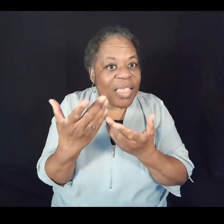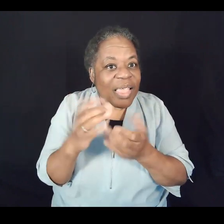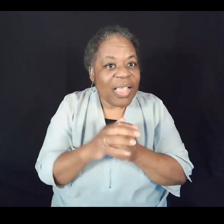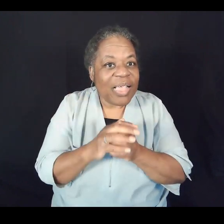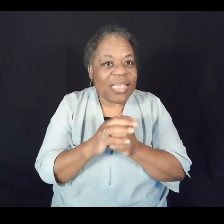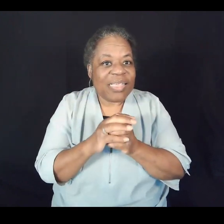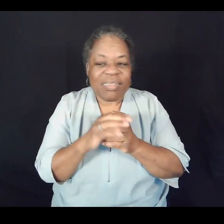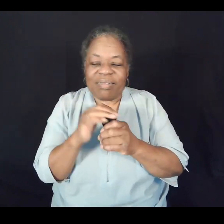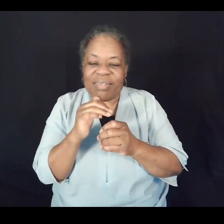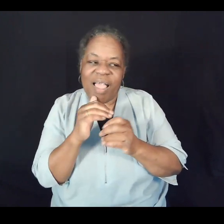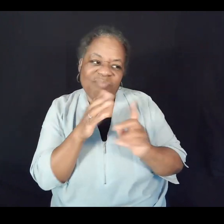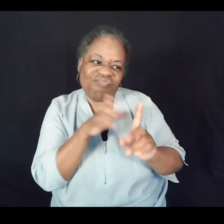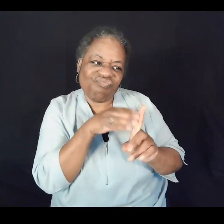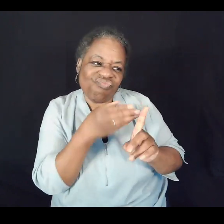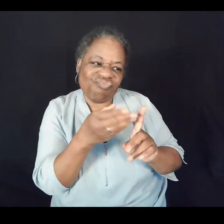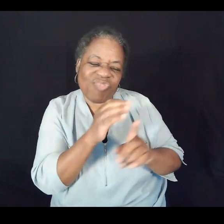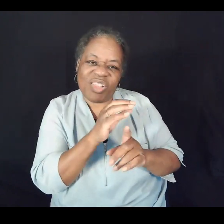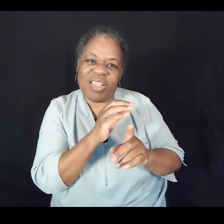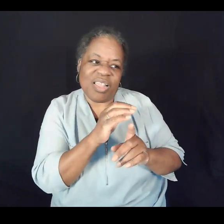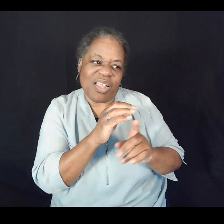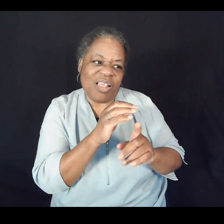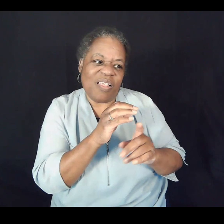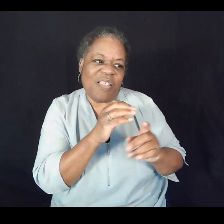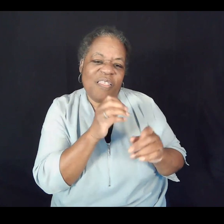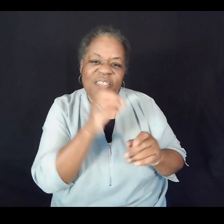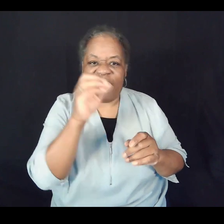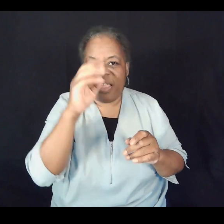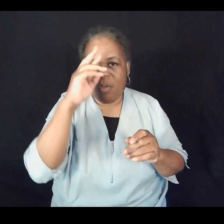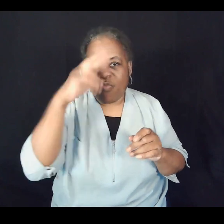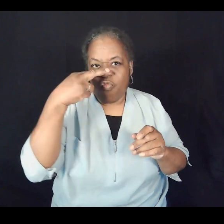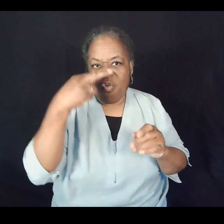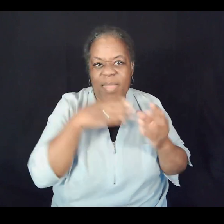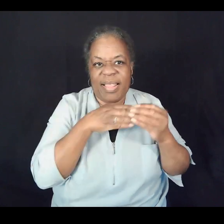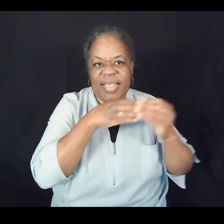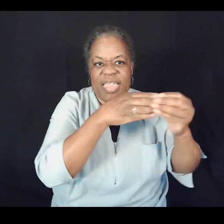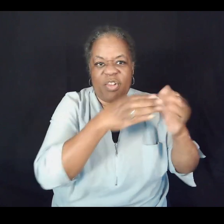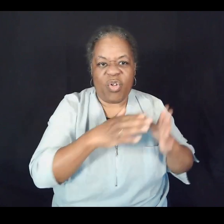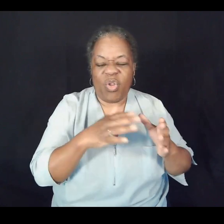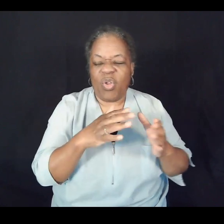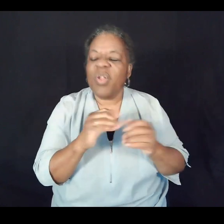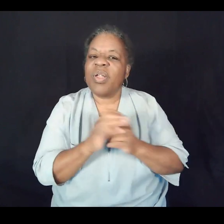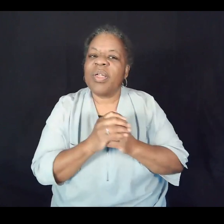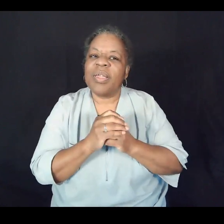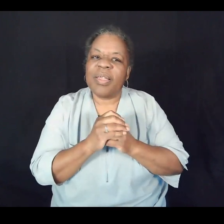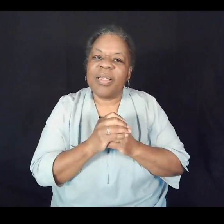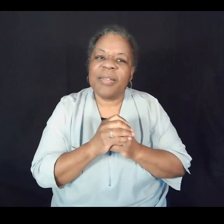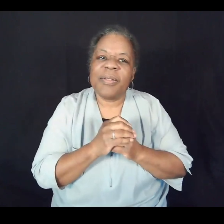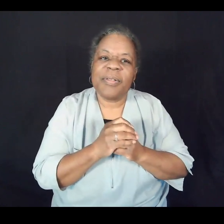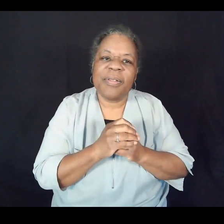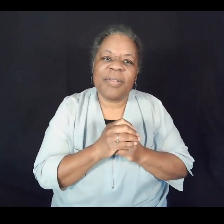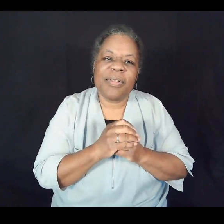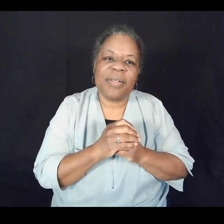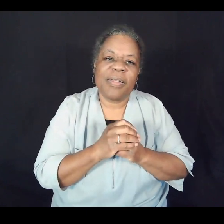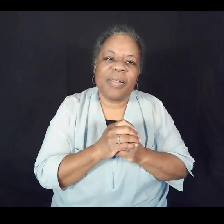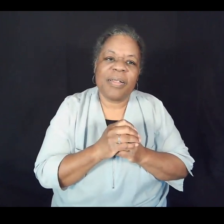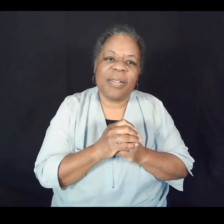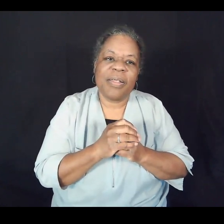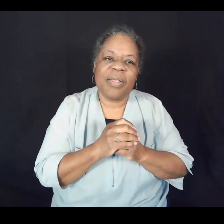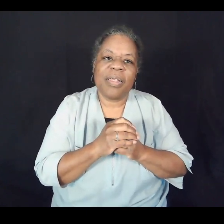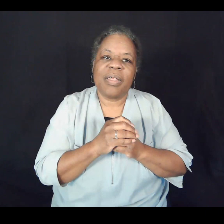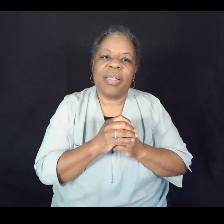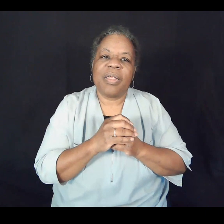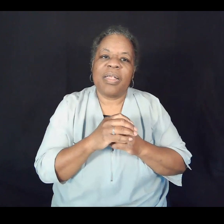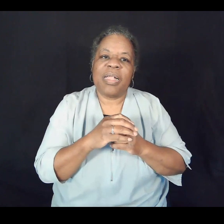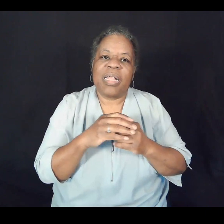emperor. And all those references of the beast, it's probably about him. And a beast is